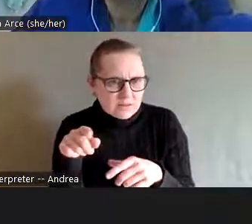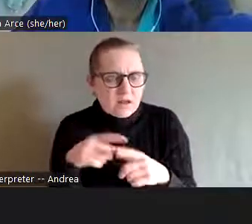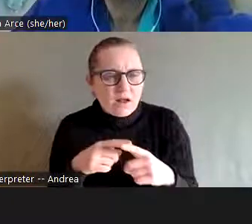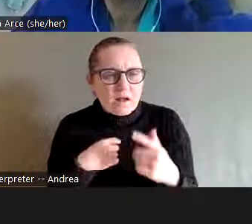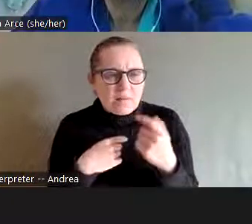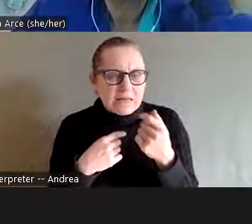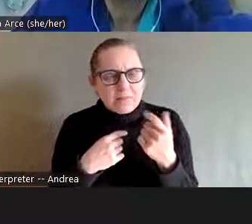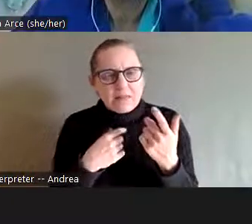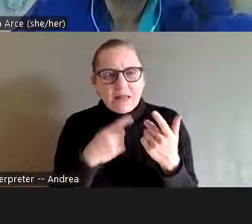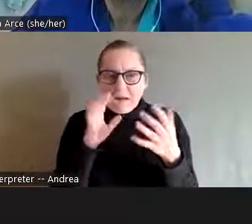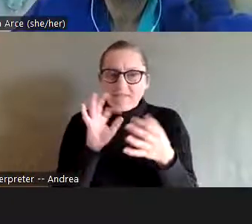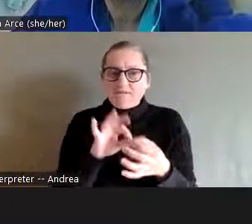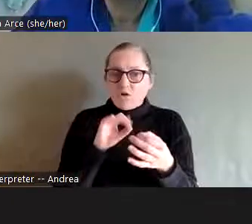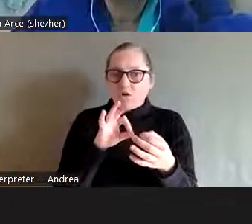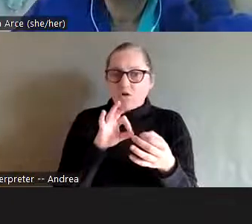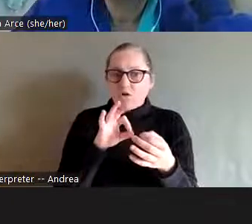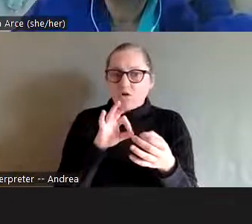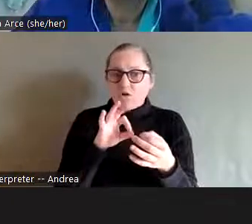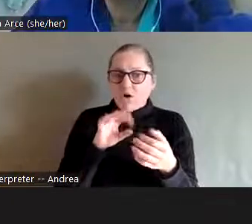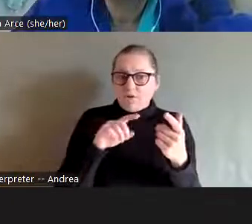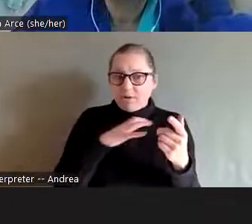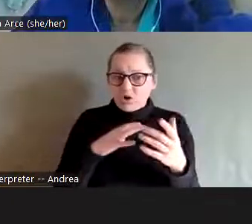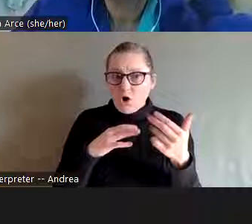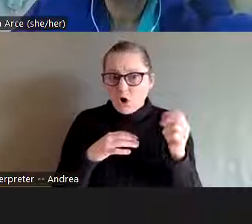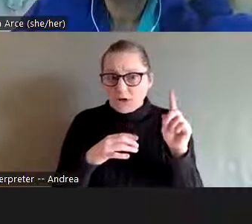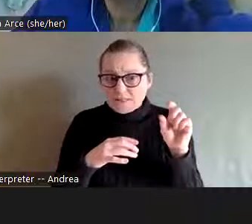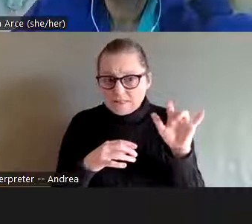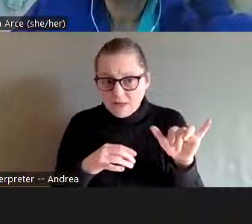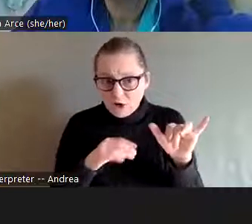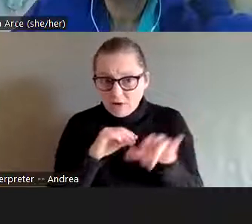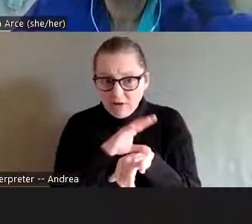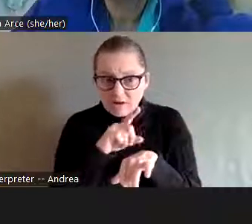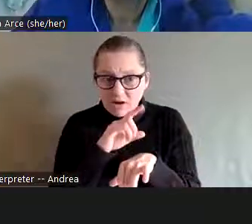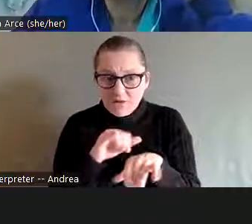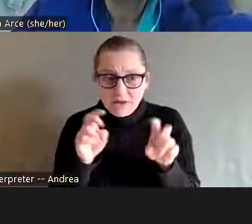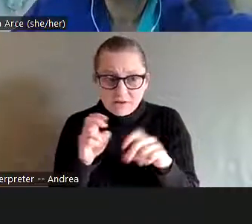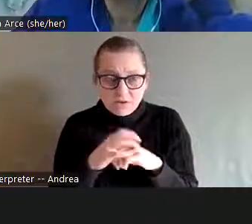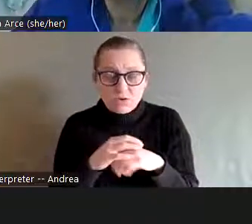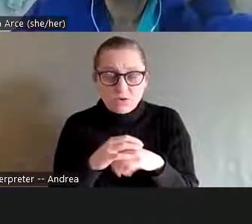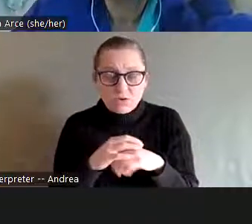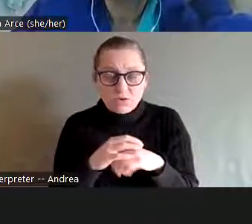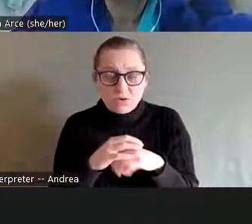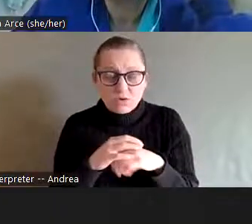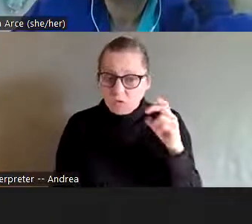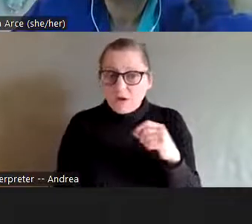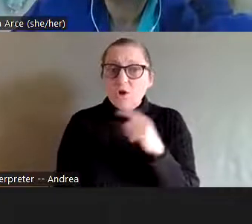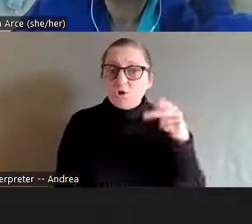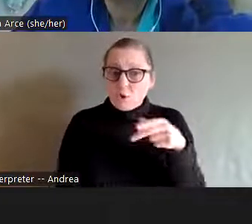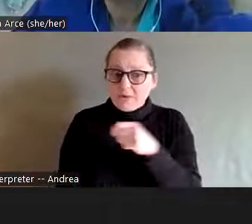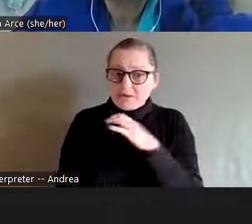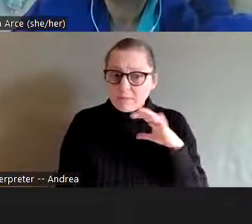little bit mindful of Commissioner Hardesty's advice on this matter. She said, okay, you know, you're joining this